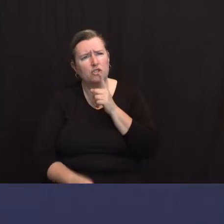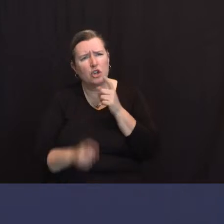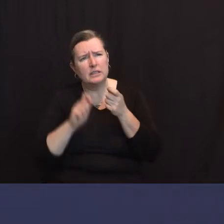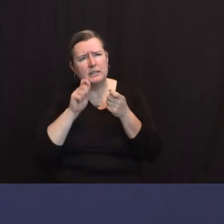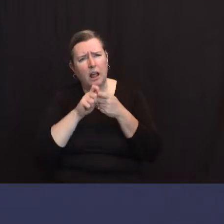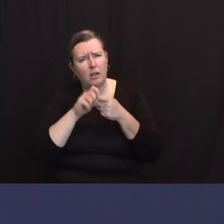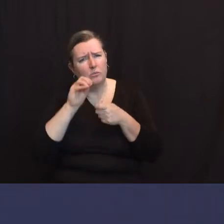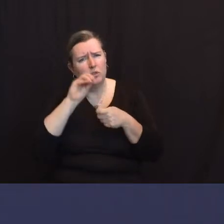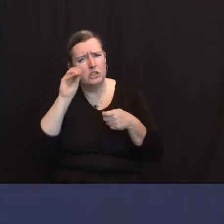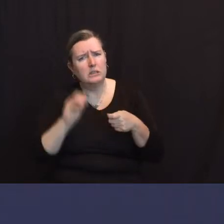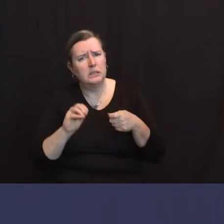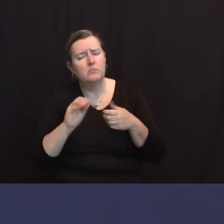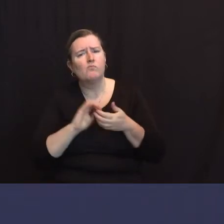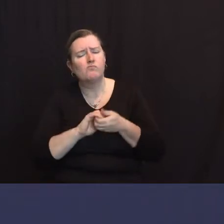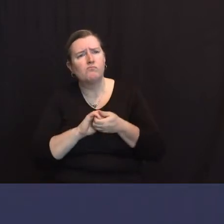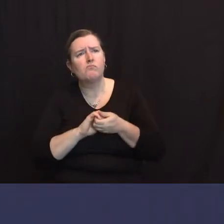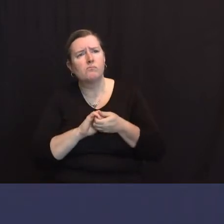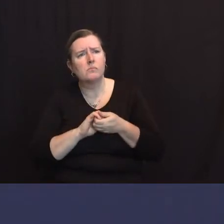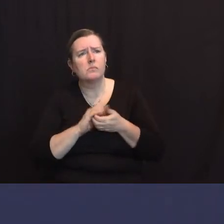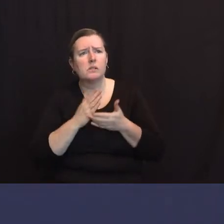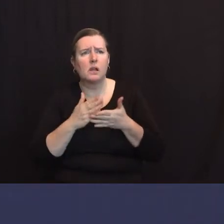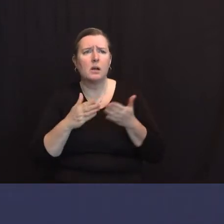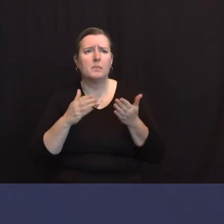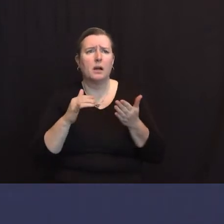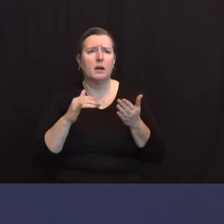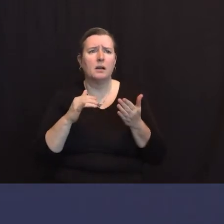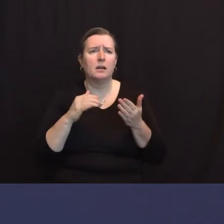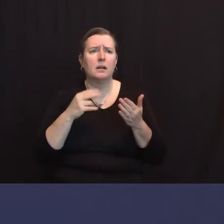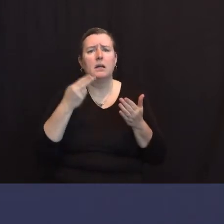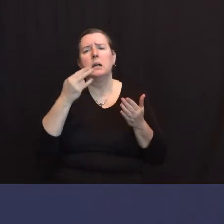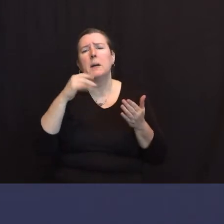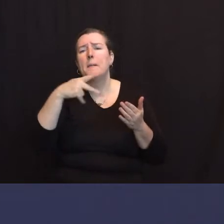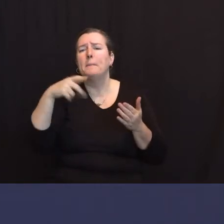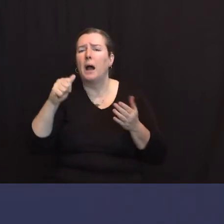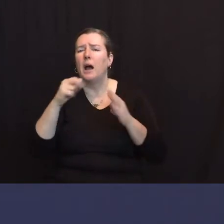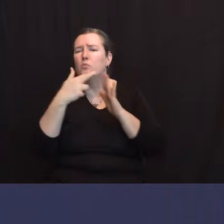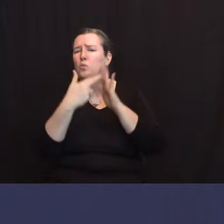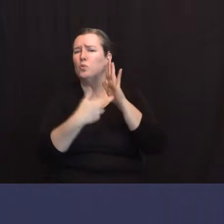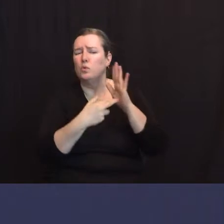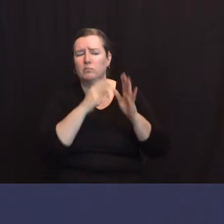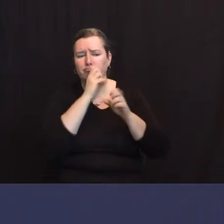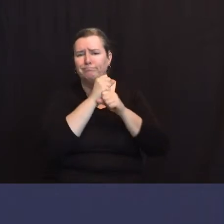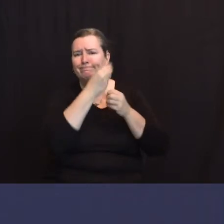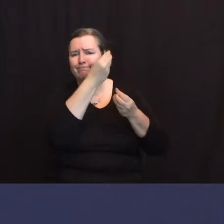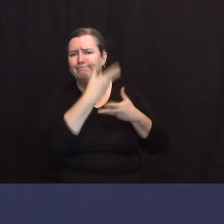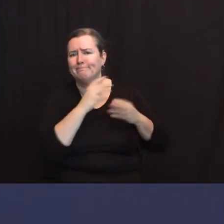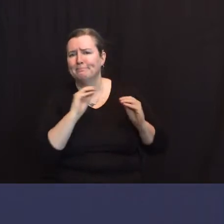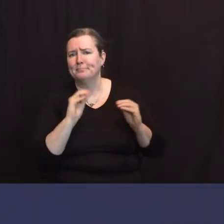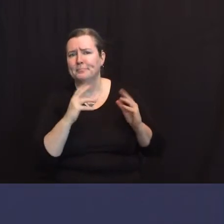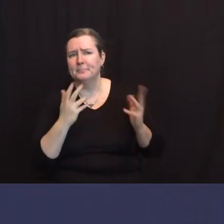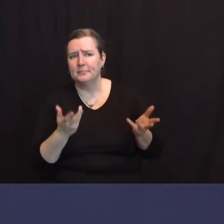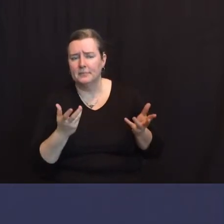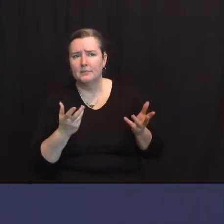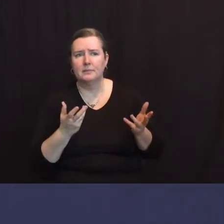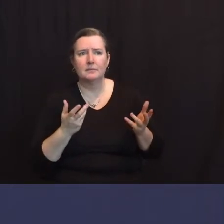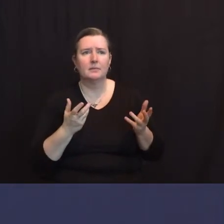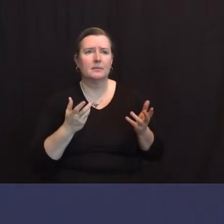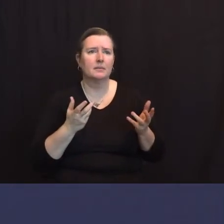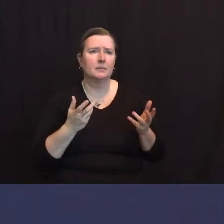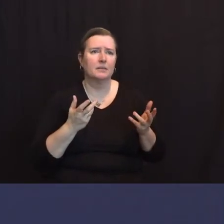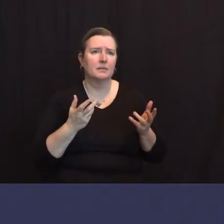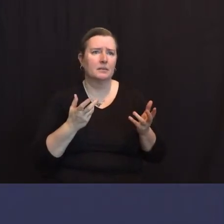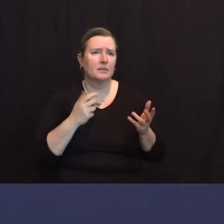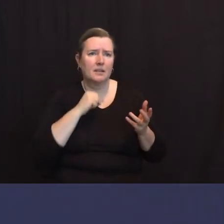due to HIPAA reasons, right? So not everybody's going to be disclosing what their private health conditions might be. But I